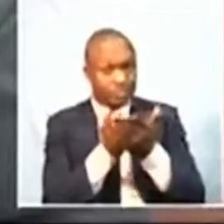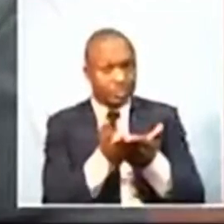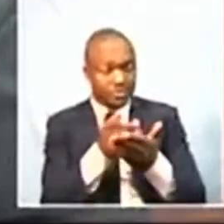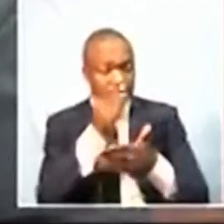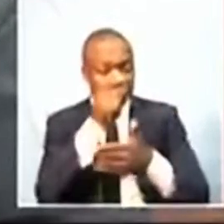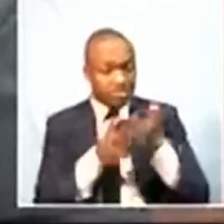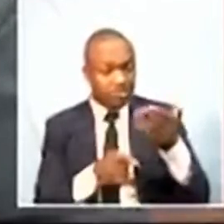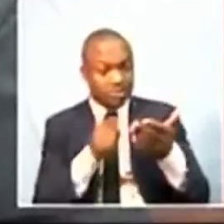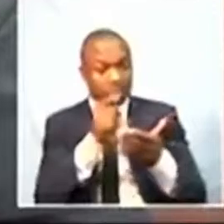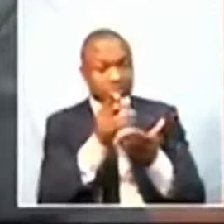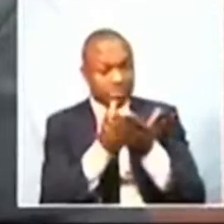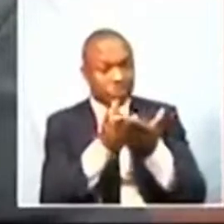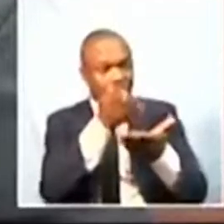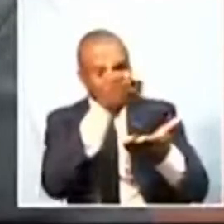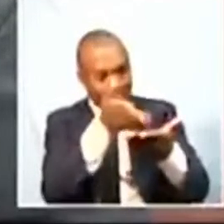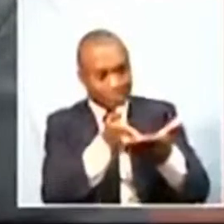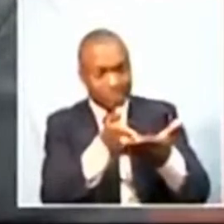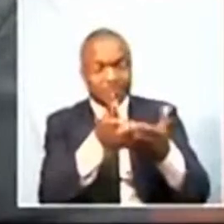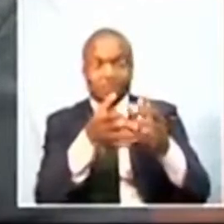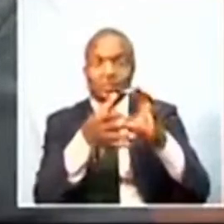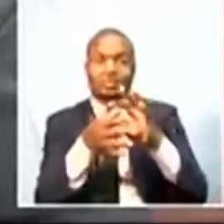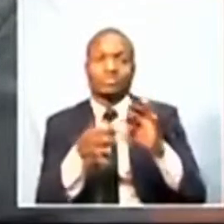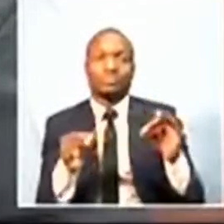you have submitted are assumptions.